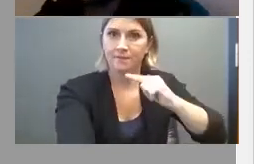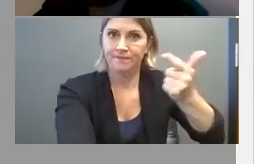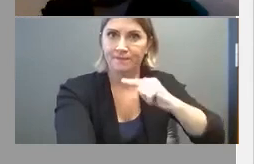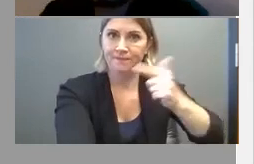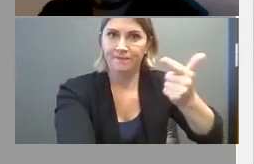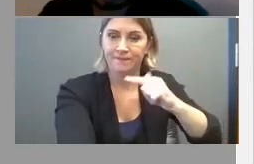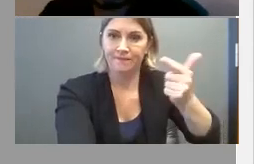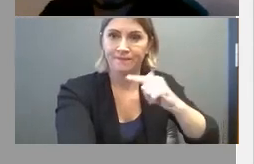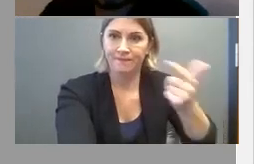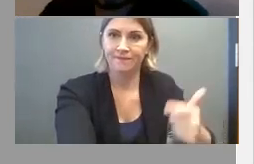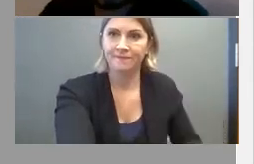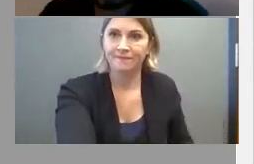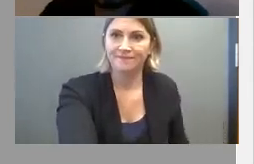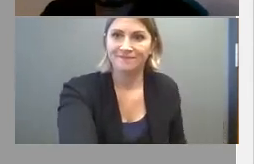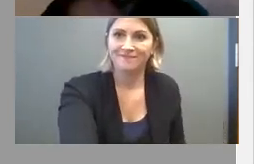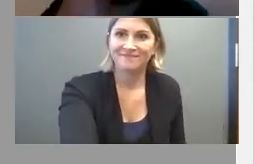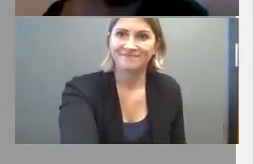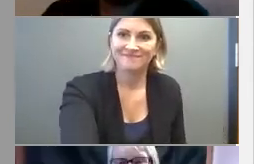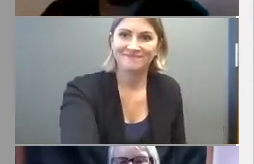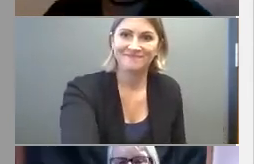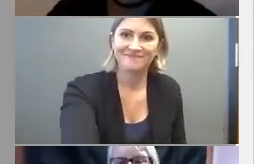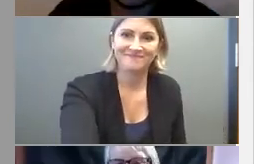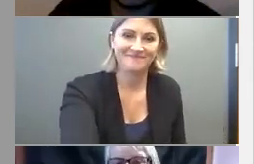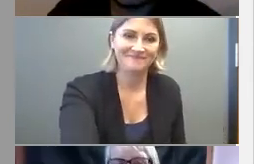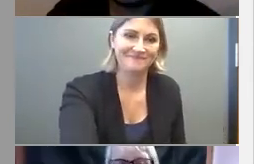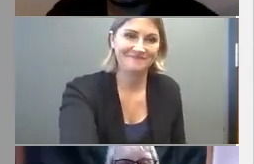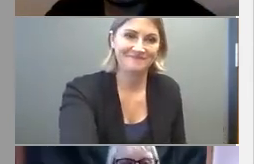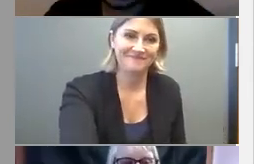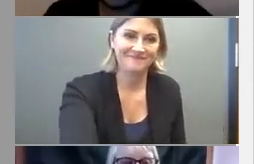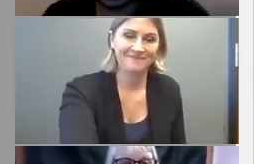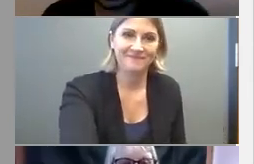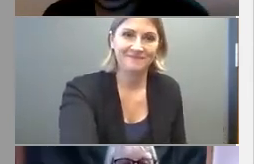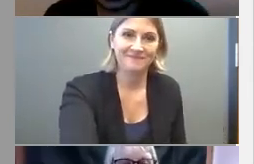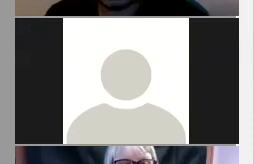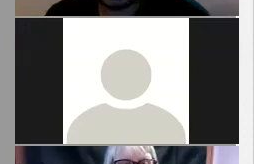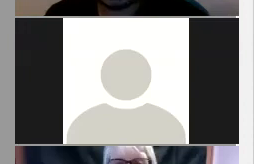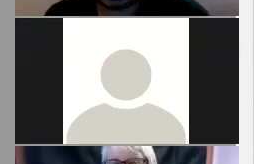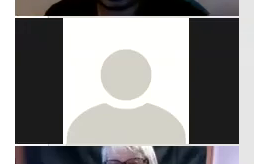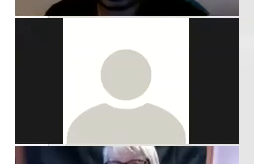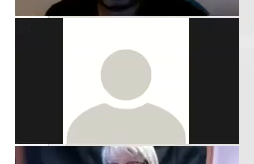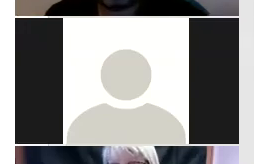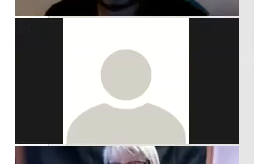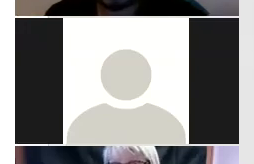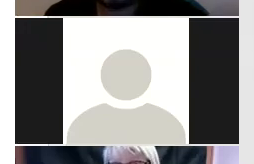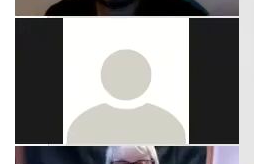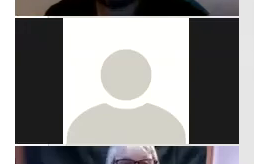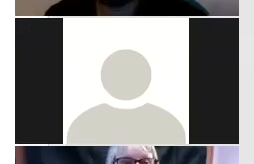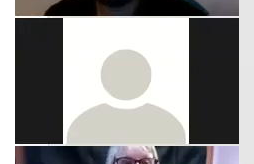things mean. Okay, thank you. Perfect. Any other questions?